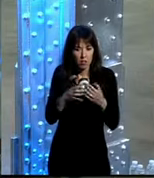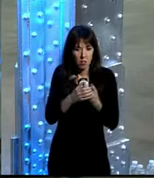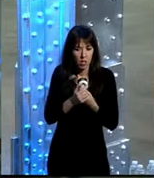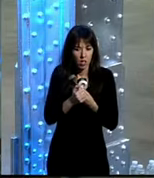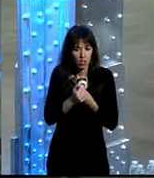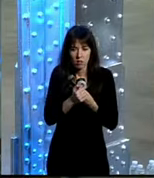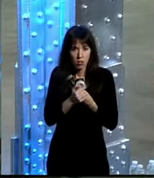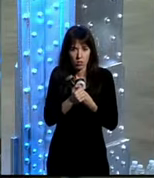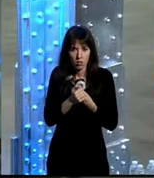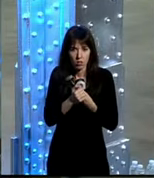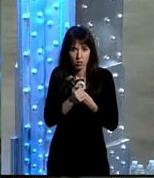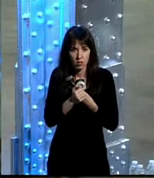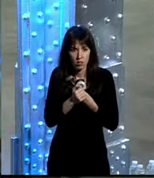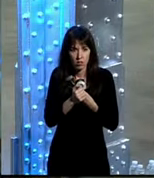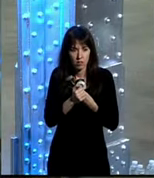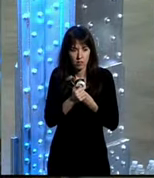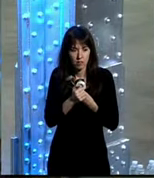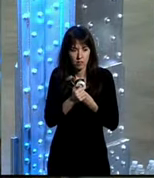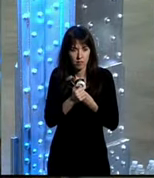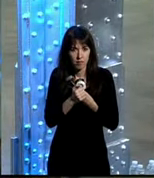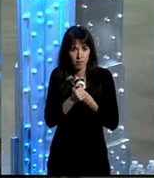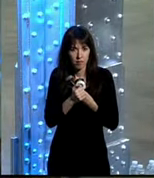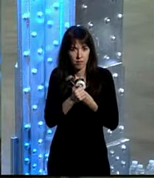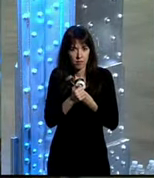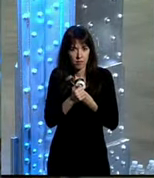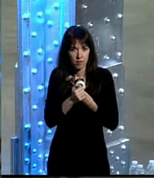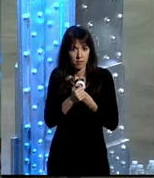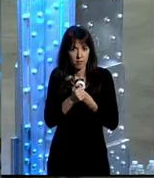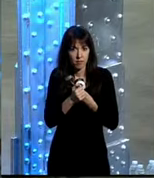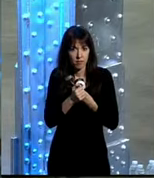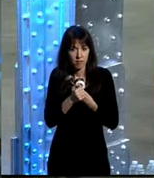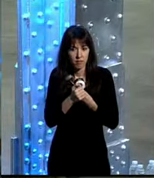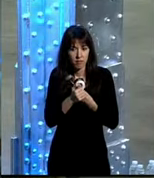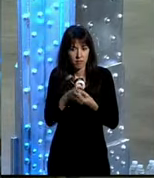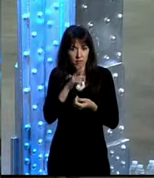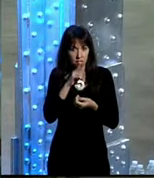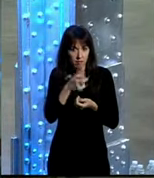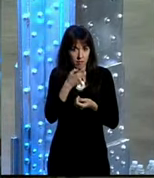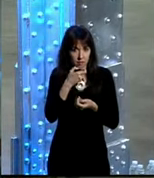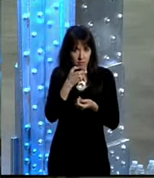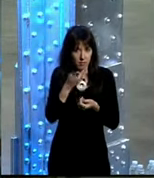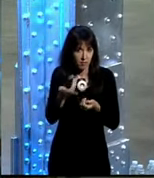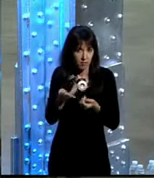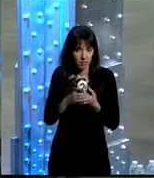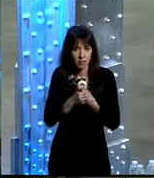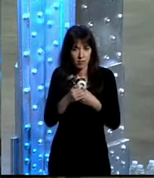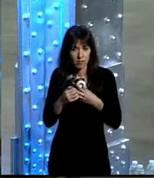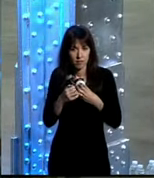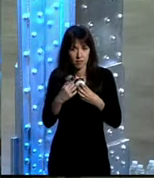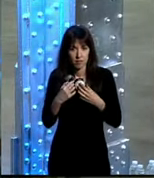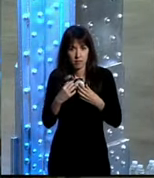we tell stories and then we consume the stories, and it's like a loop. Cycle.